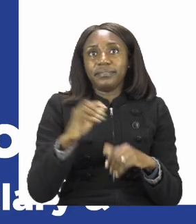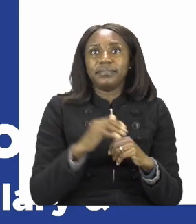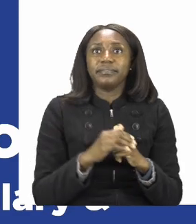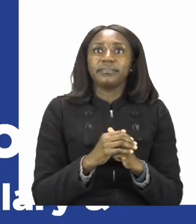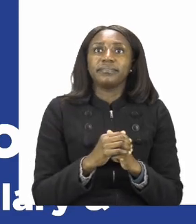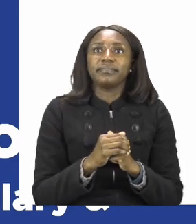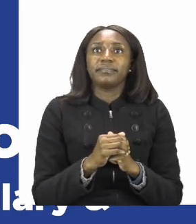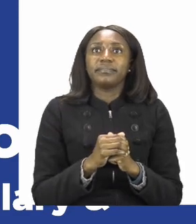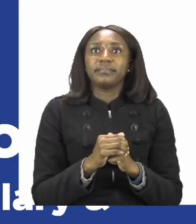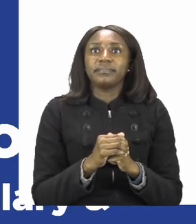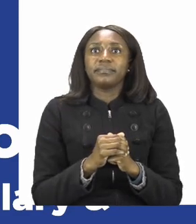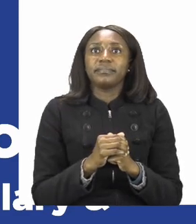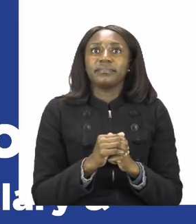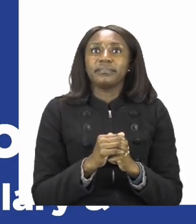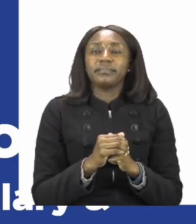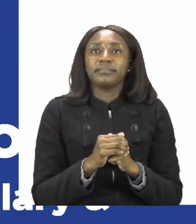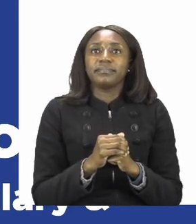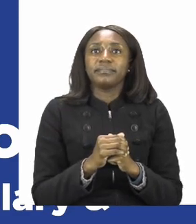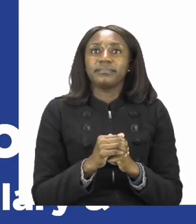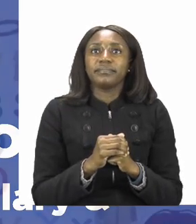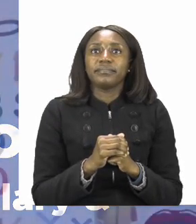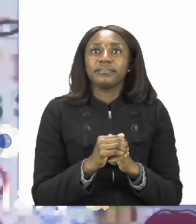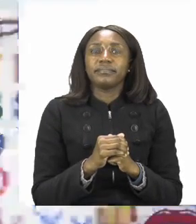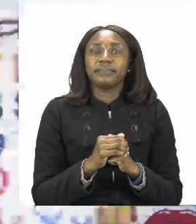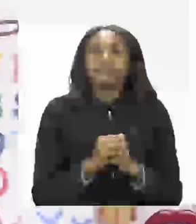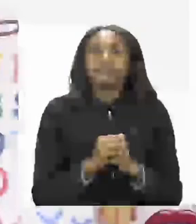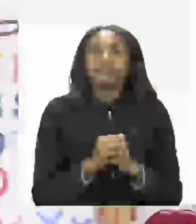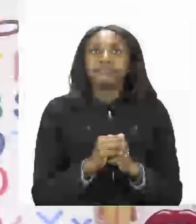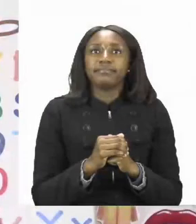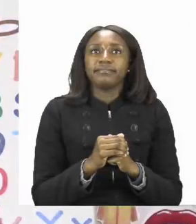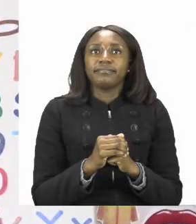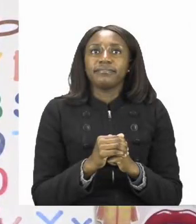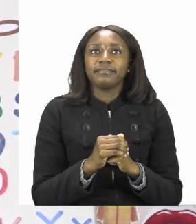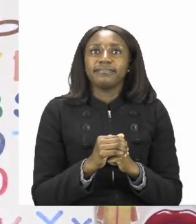phonics B and D.